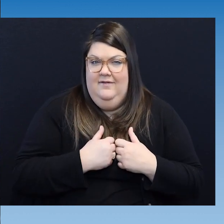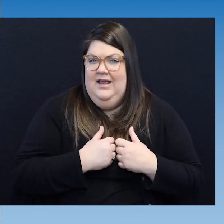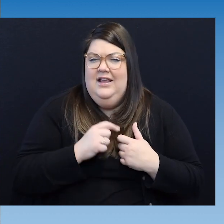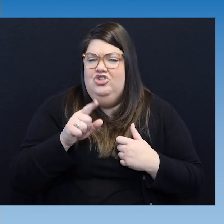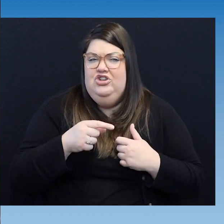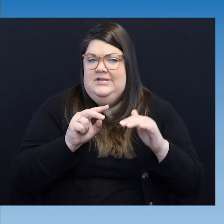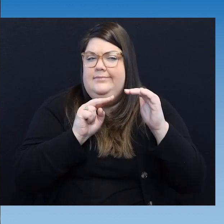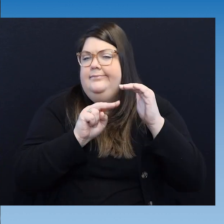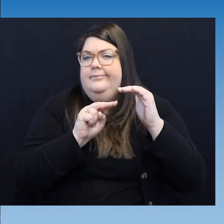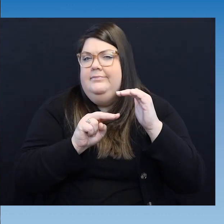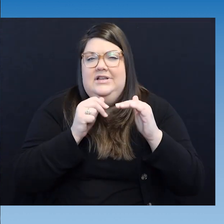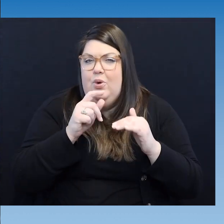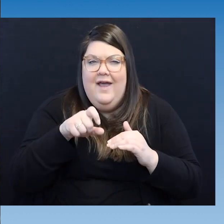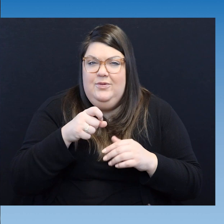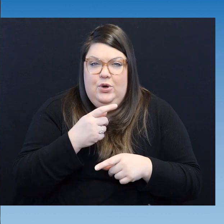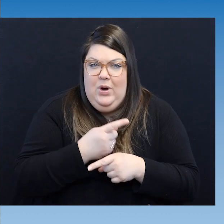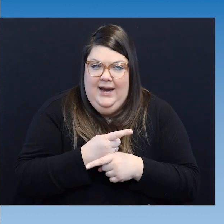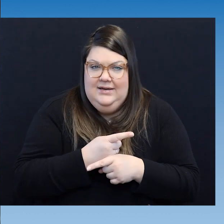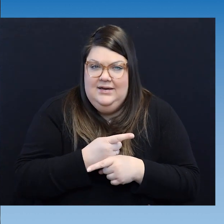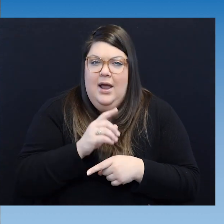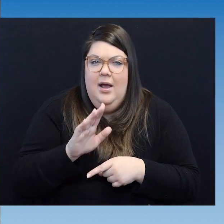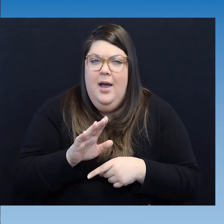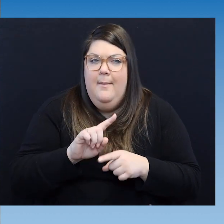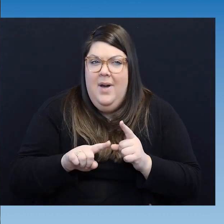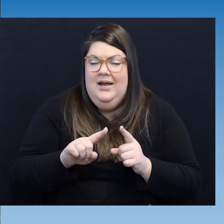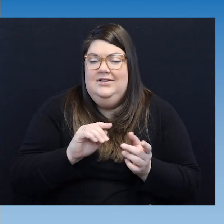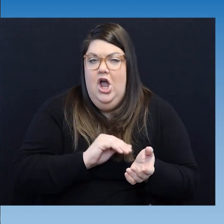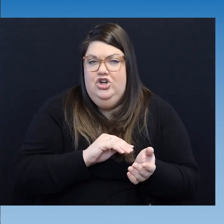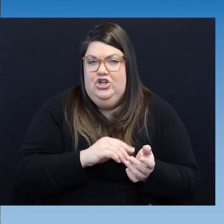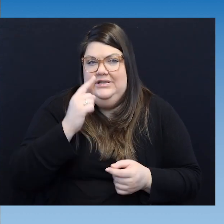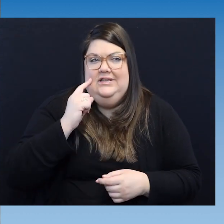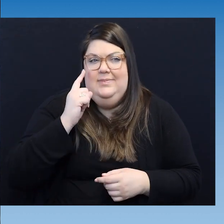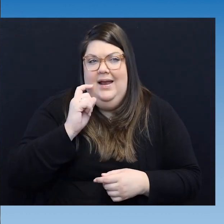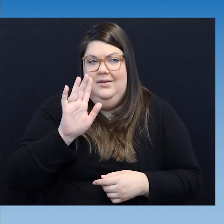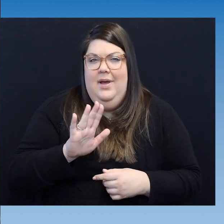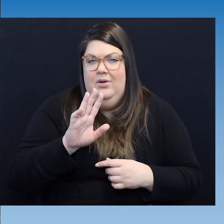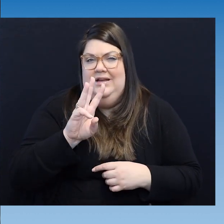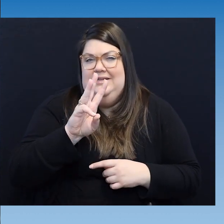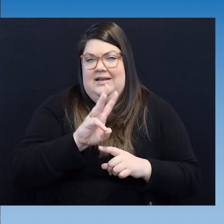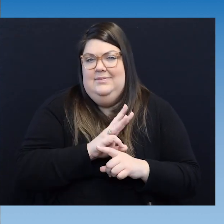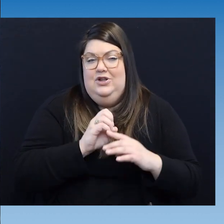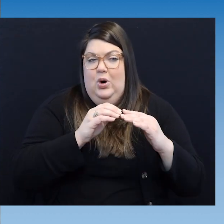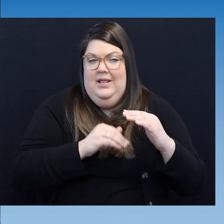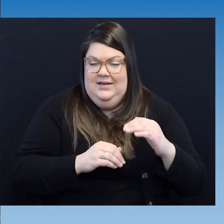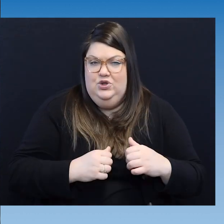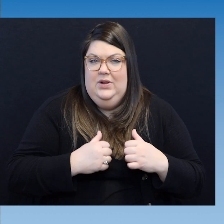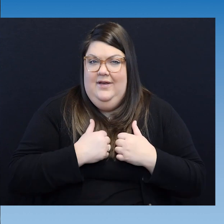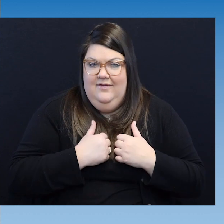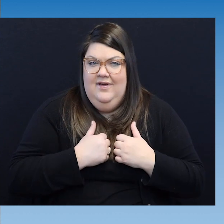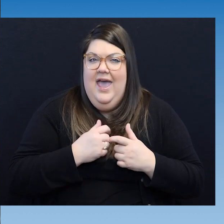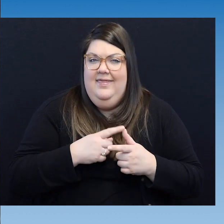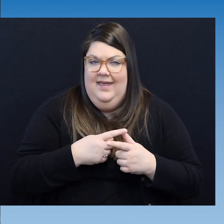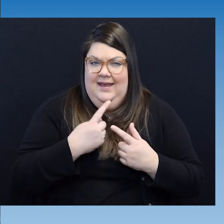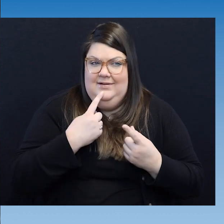right. They can be wrong. But that's what they say and they think. And so that is